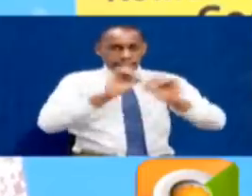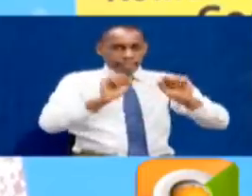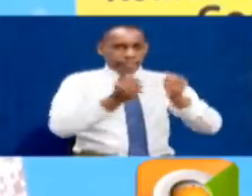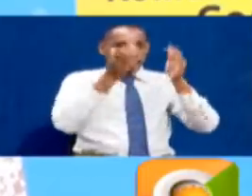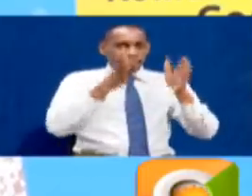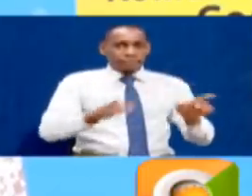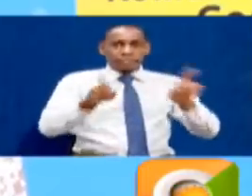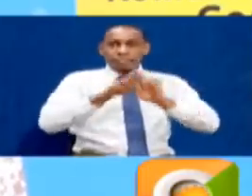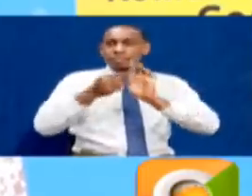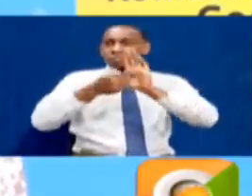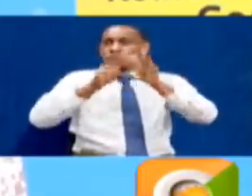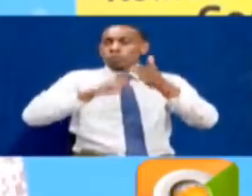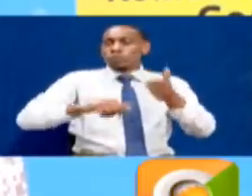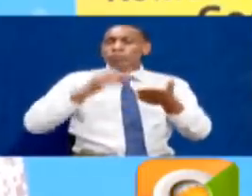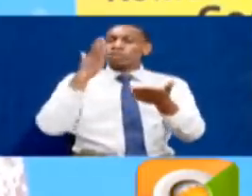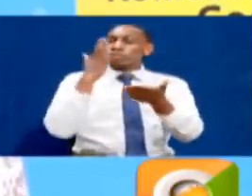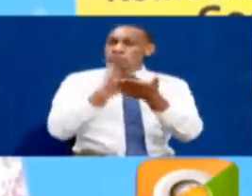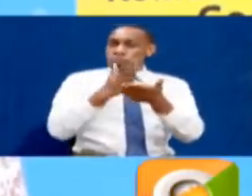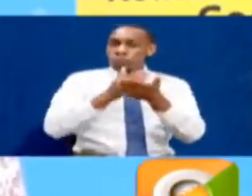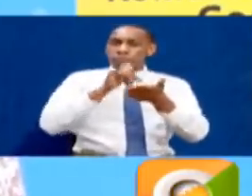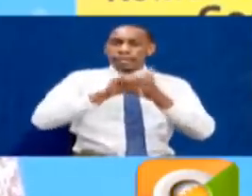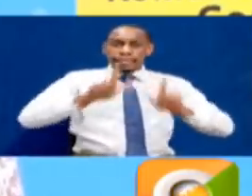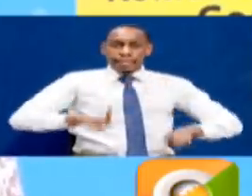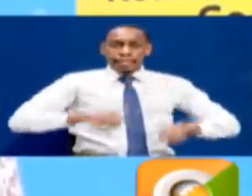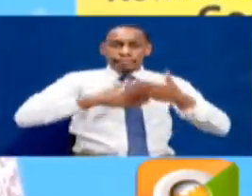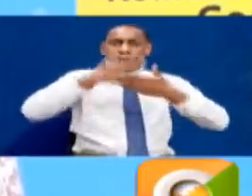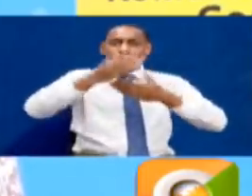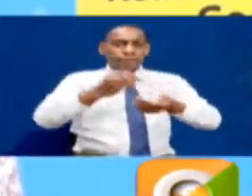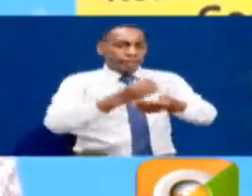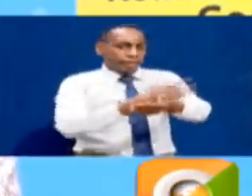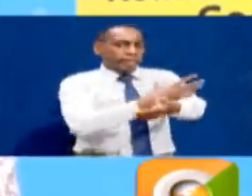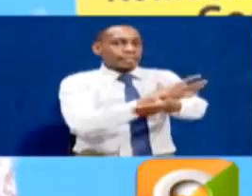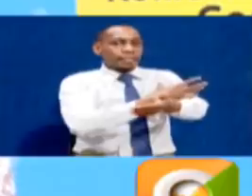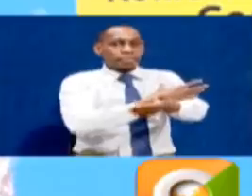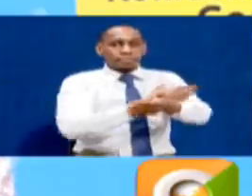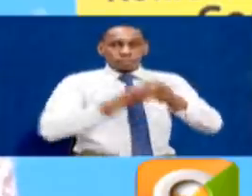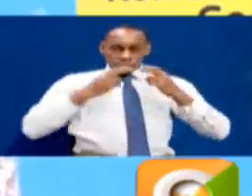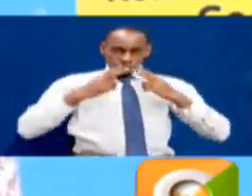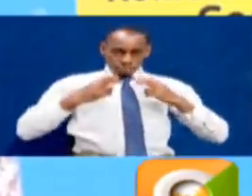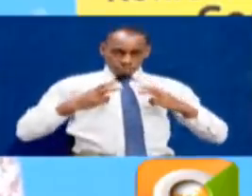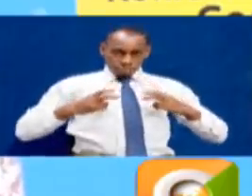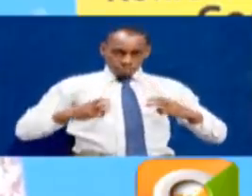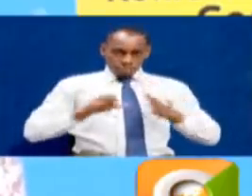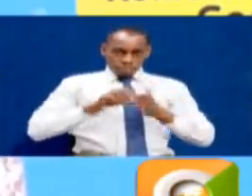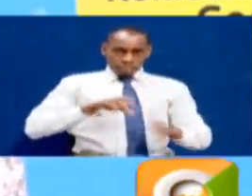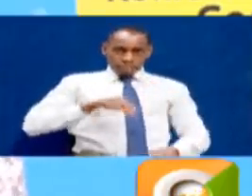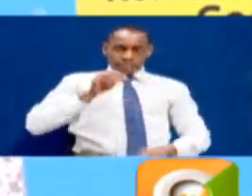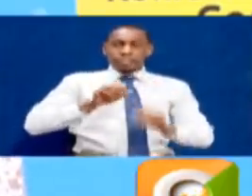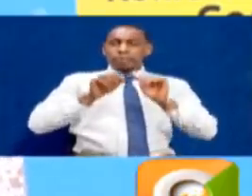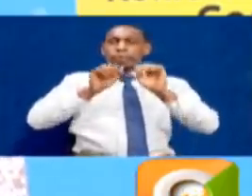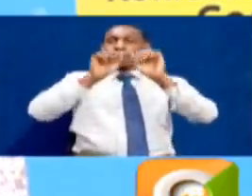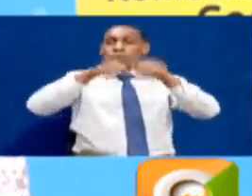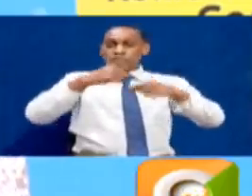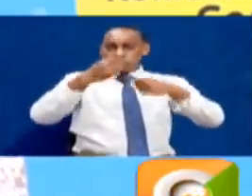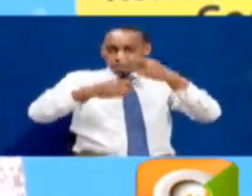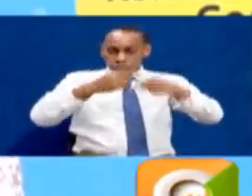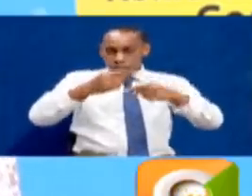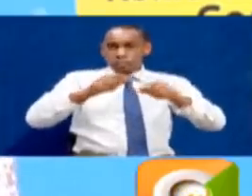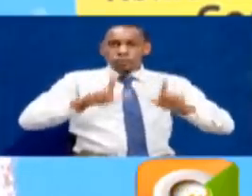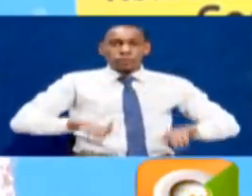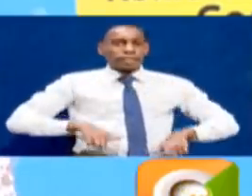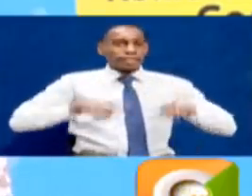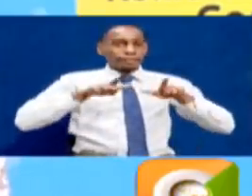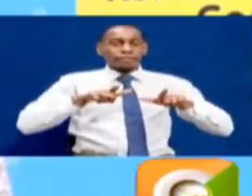survivors and to show that indeed, life after cancer diagnosis is possible and can be fruitful,